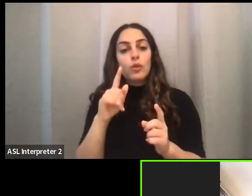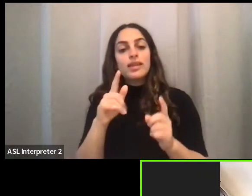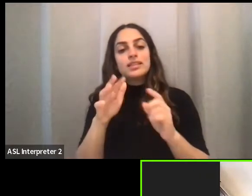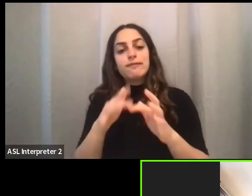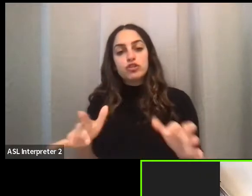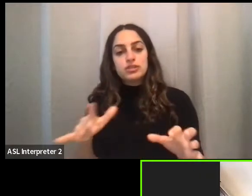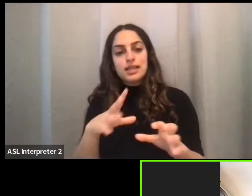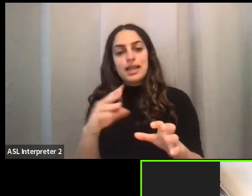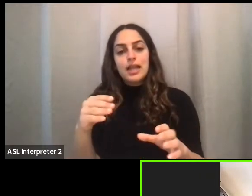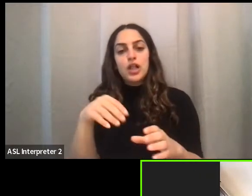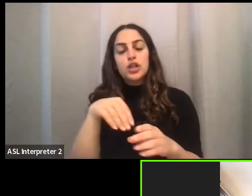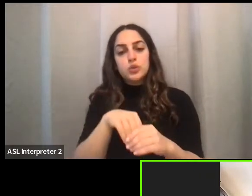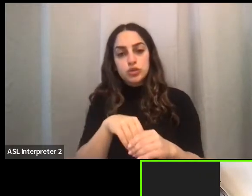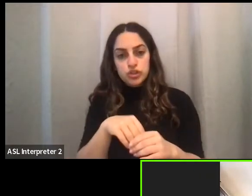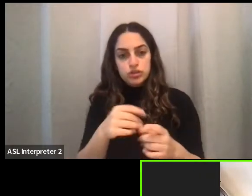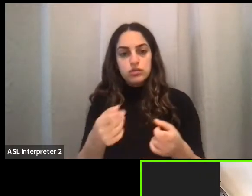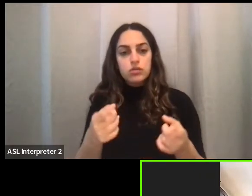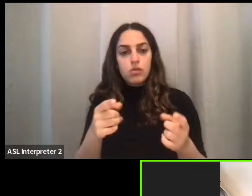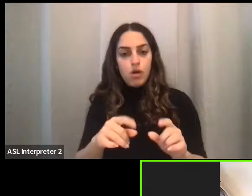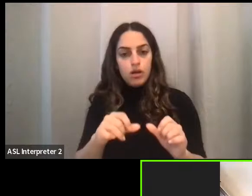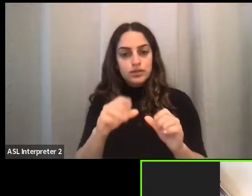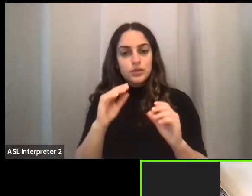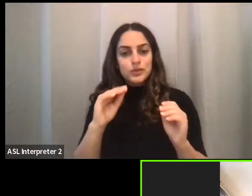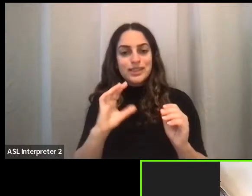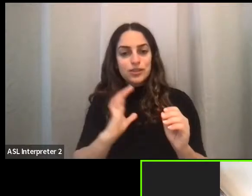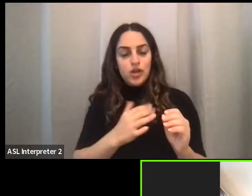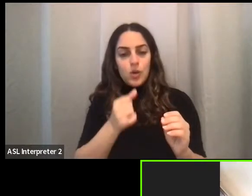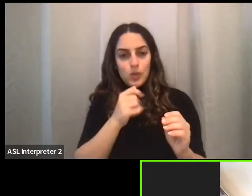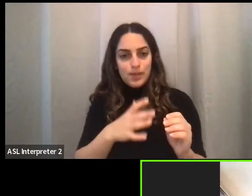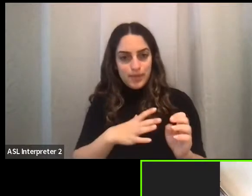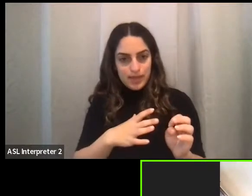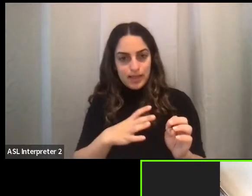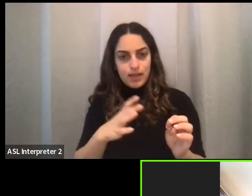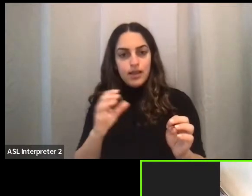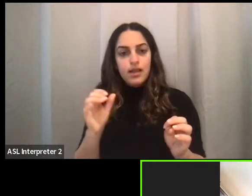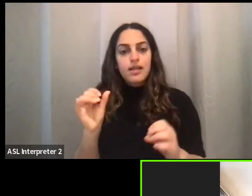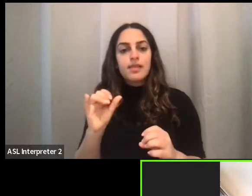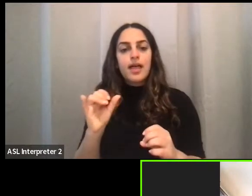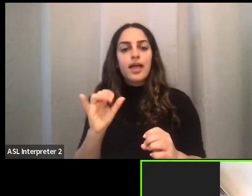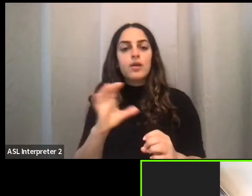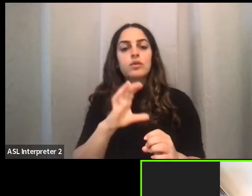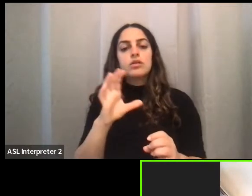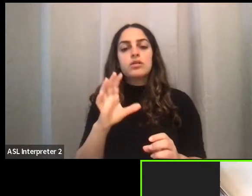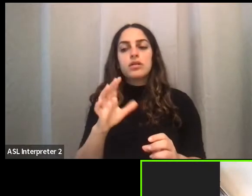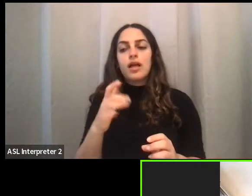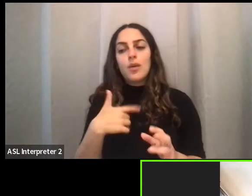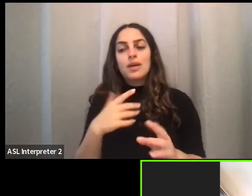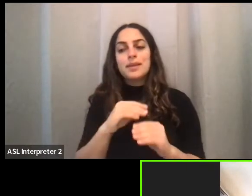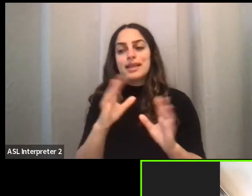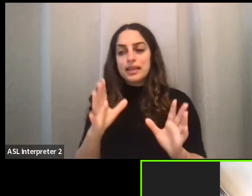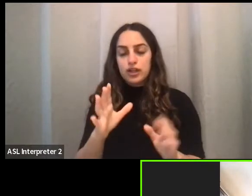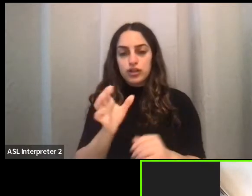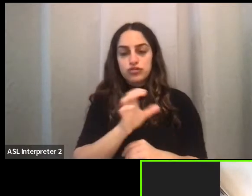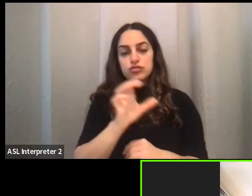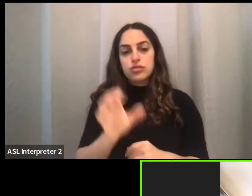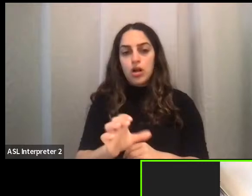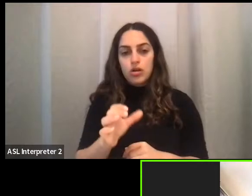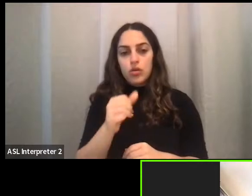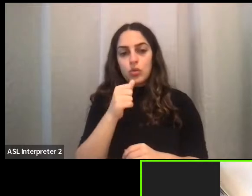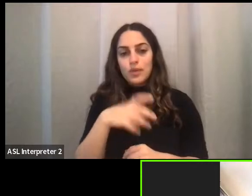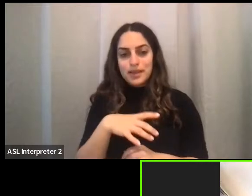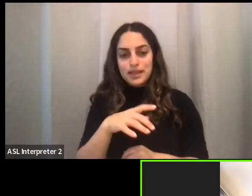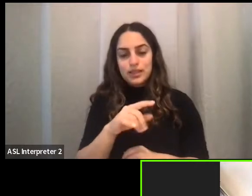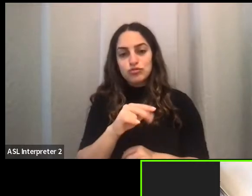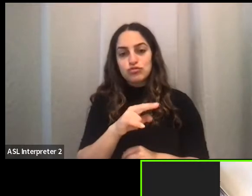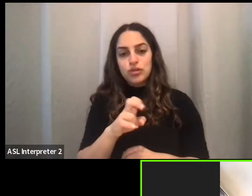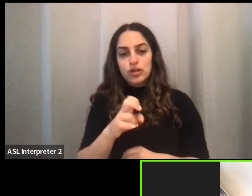and inclusion to go on and to teach our women and like we do it well chicago women i want to be clear chicago women of trade because we do